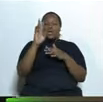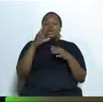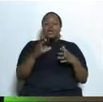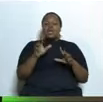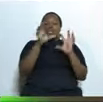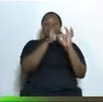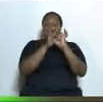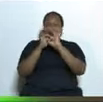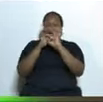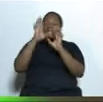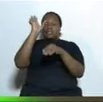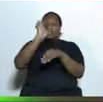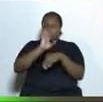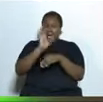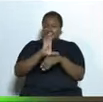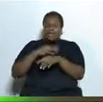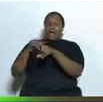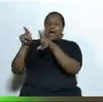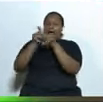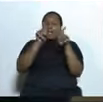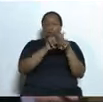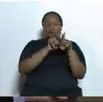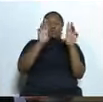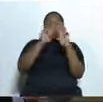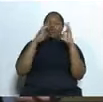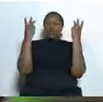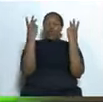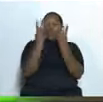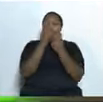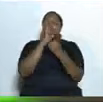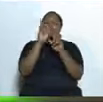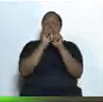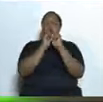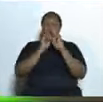they're going to unite church and state and the world will be at peace.